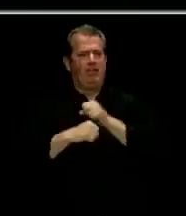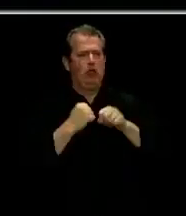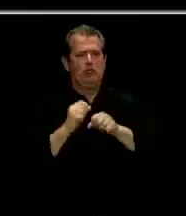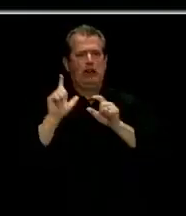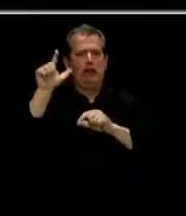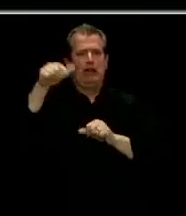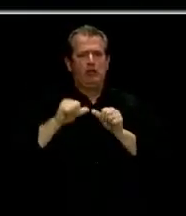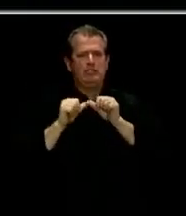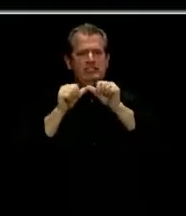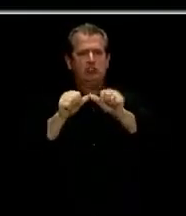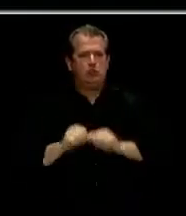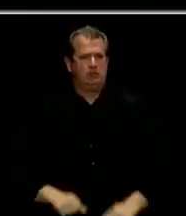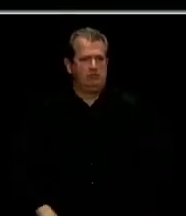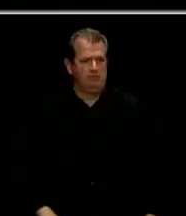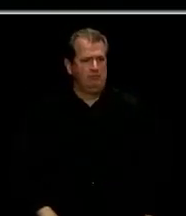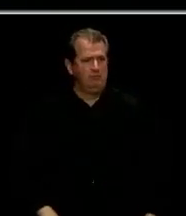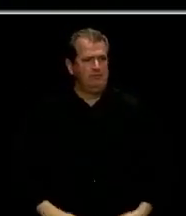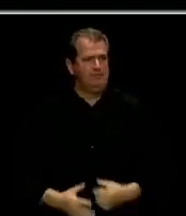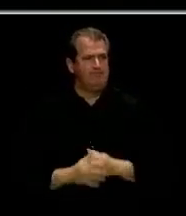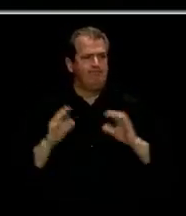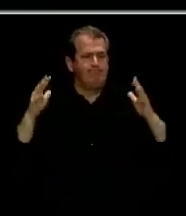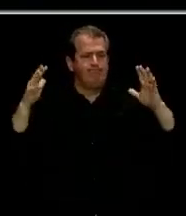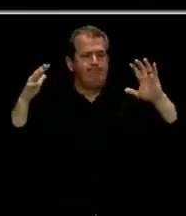as a Green Beret.